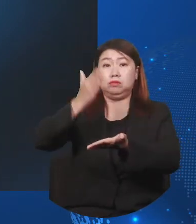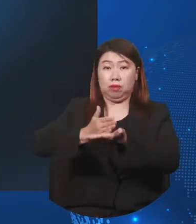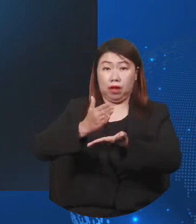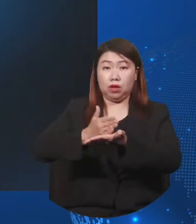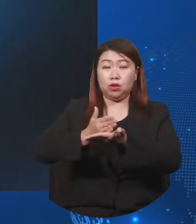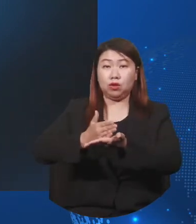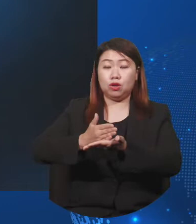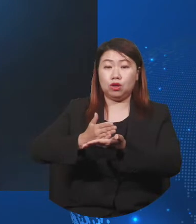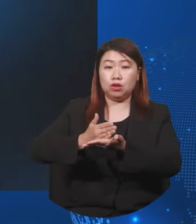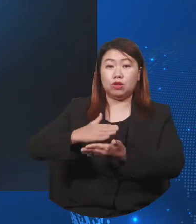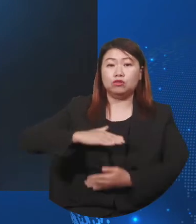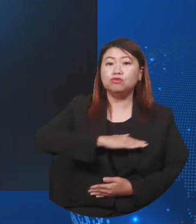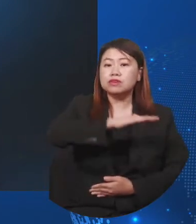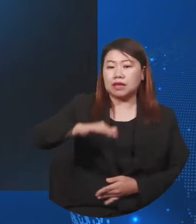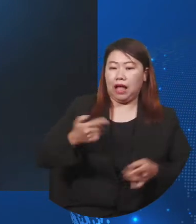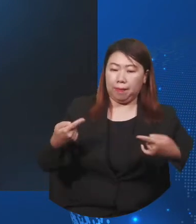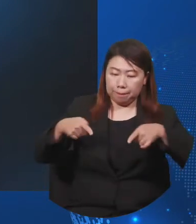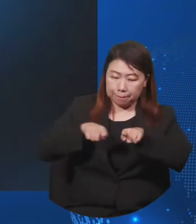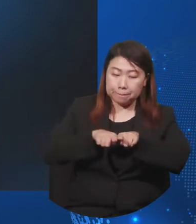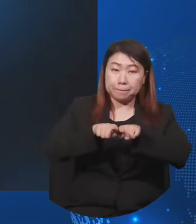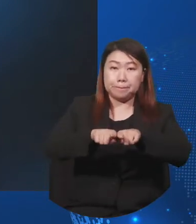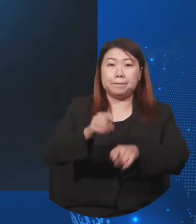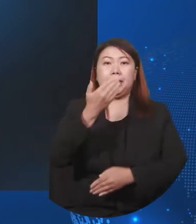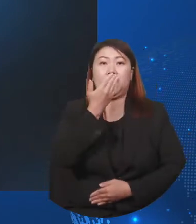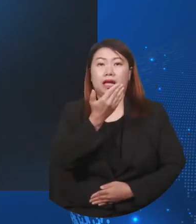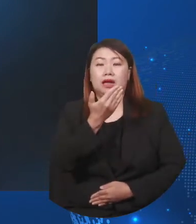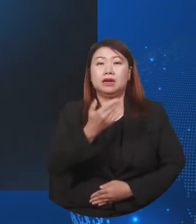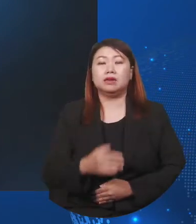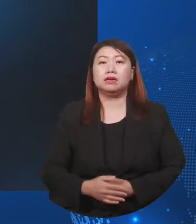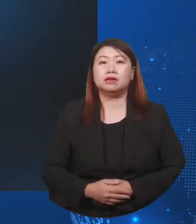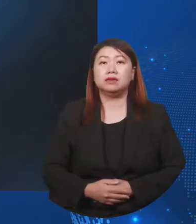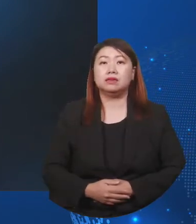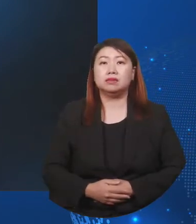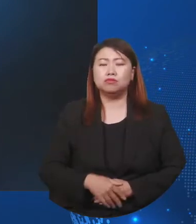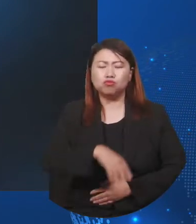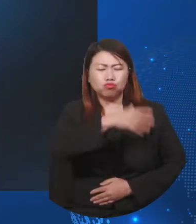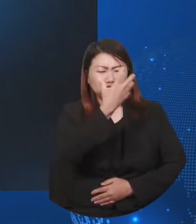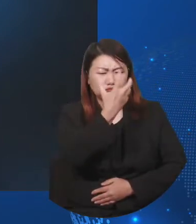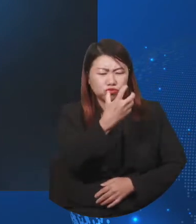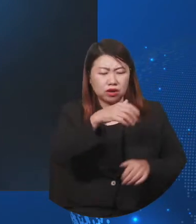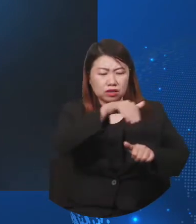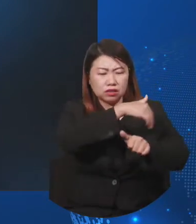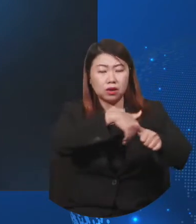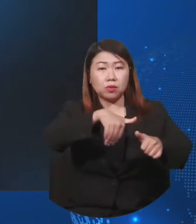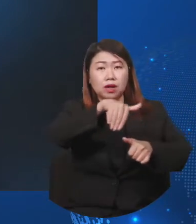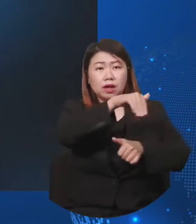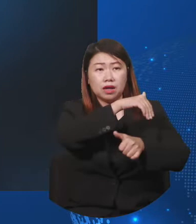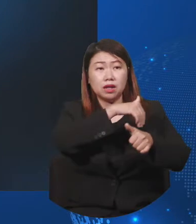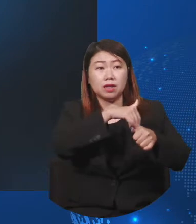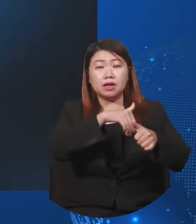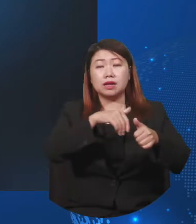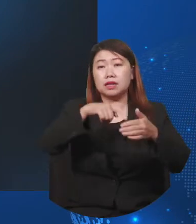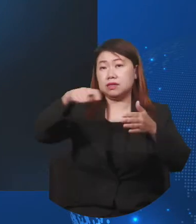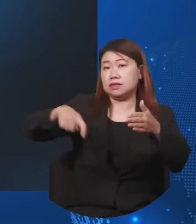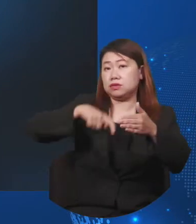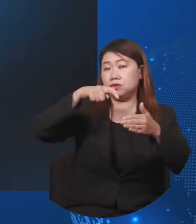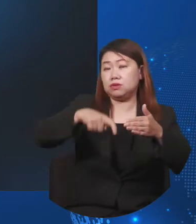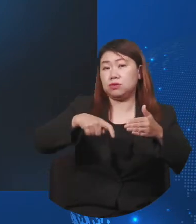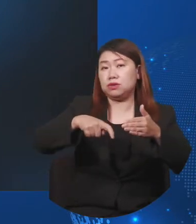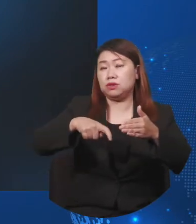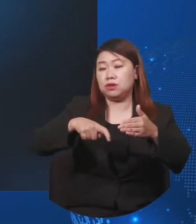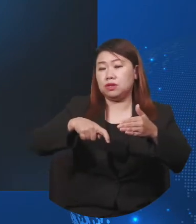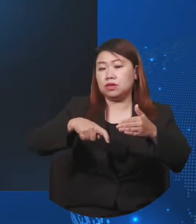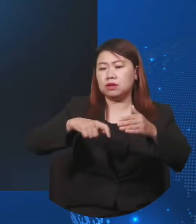for light on a foggy and weary voyage ahead. One beam of light in